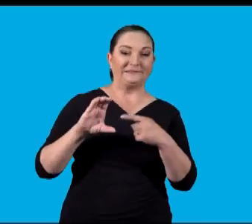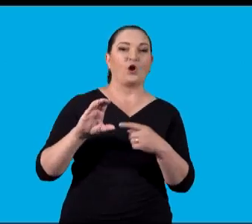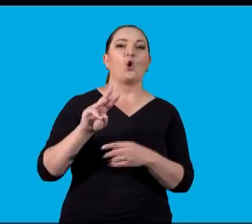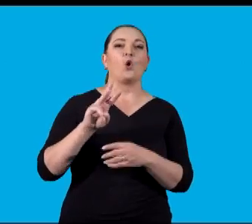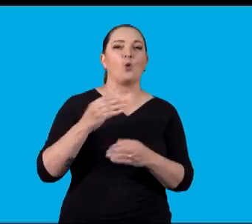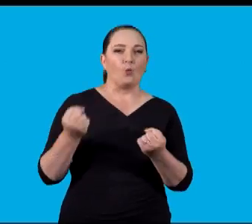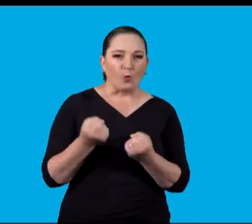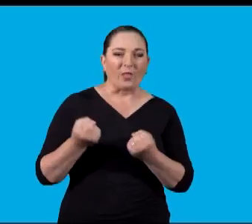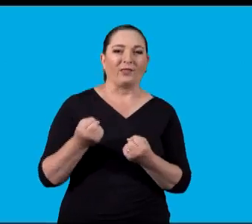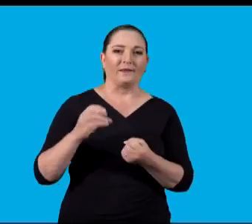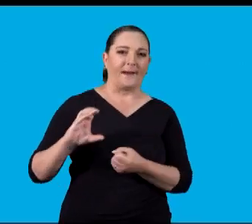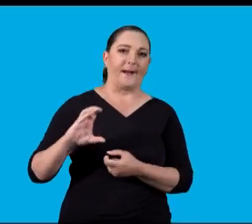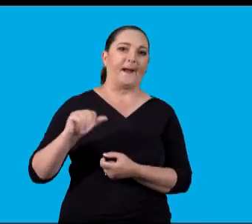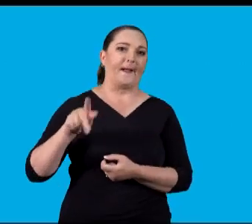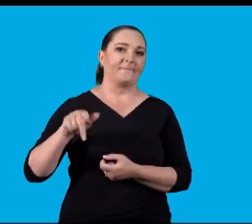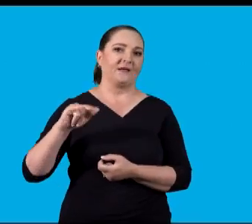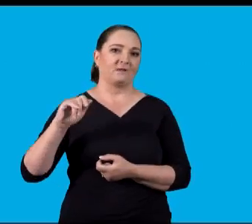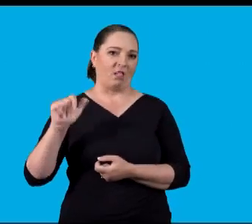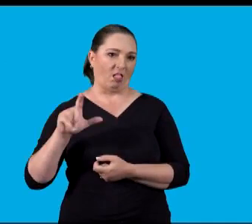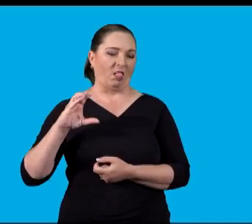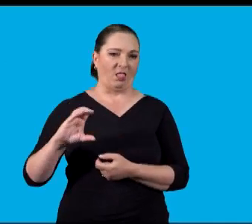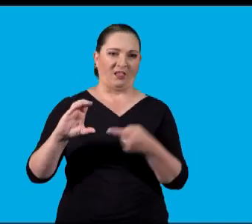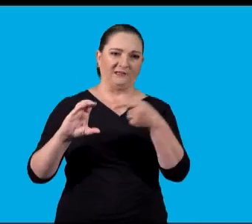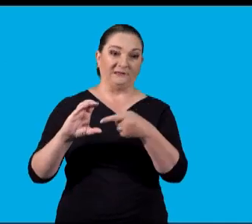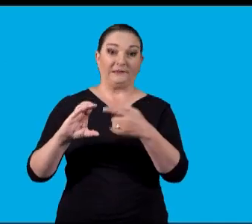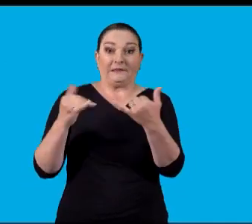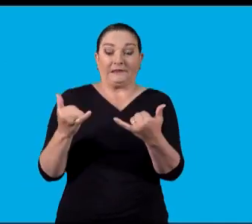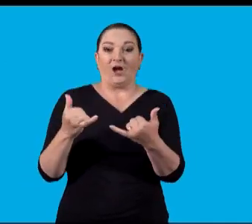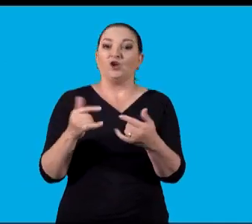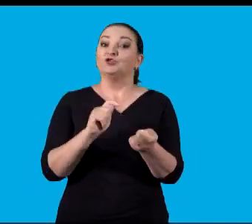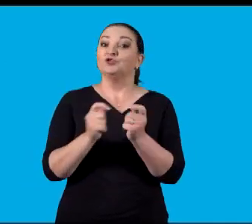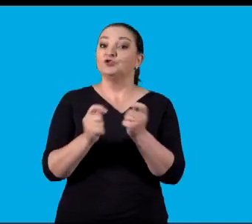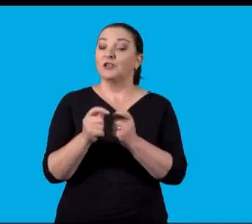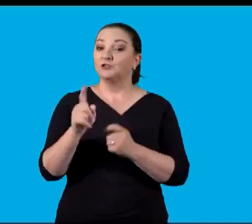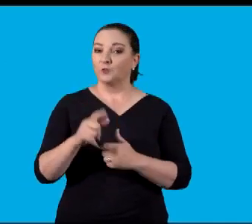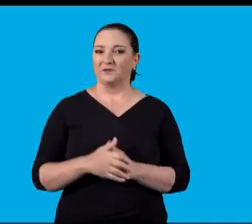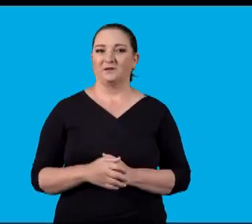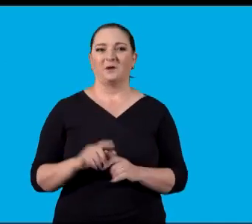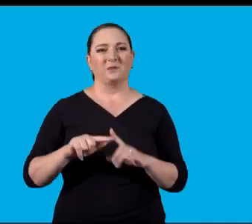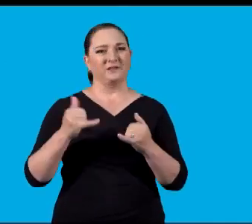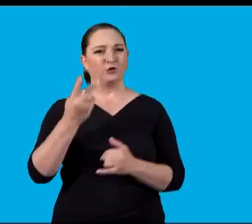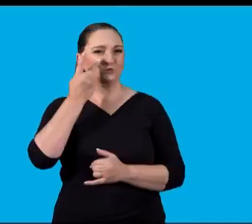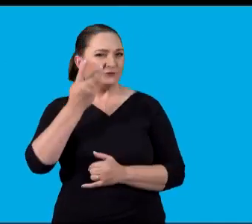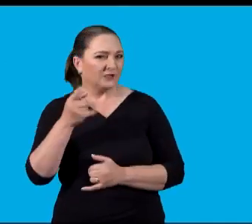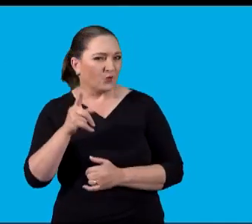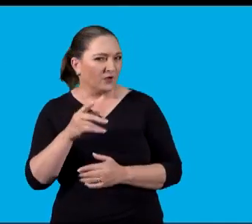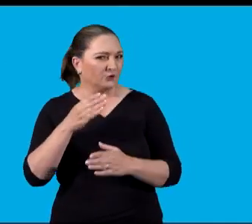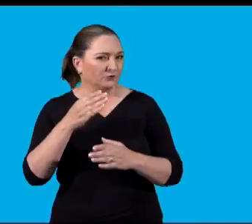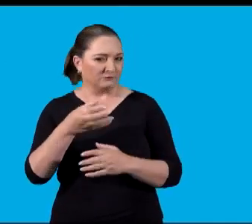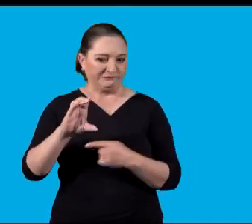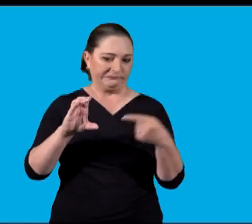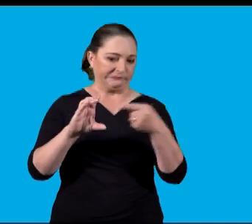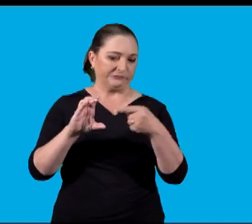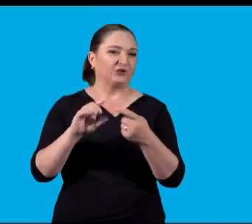next part we're going to go now is the changes in working capital. Let's quickly go and look at the changes in